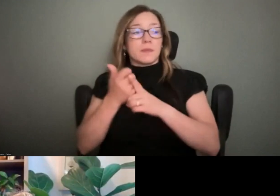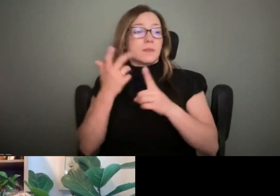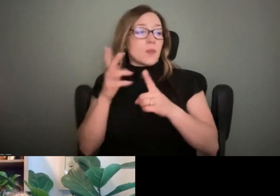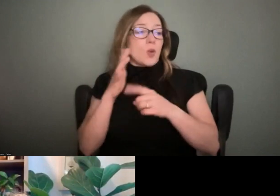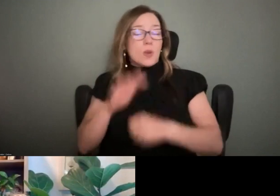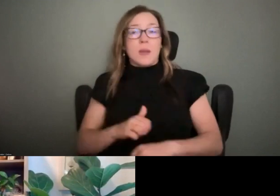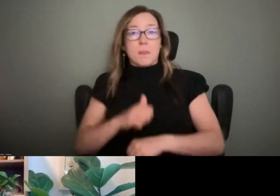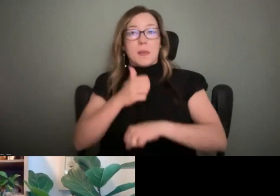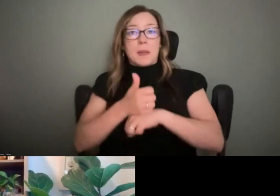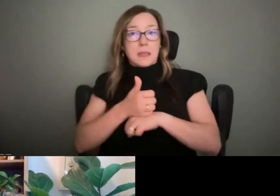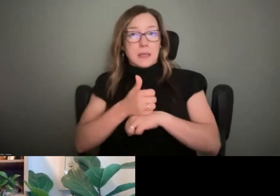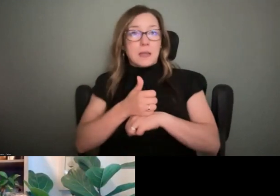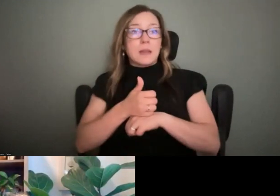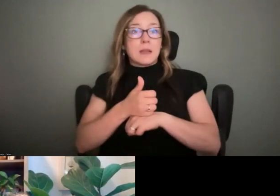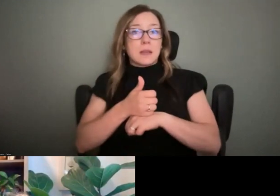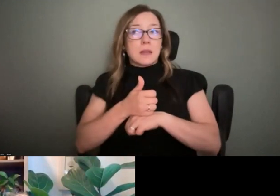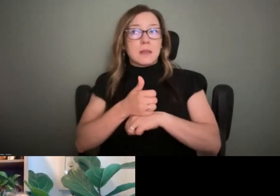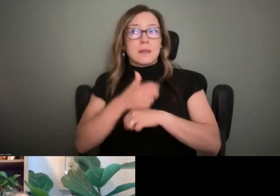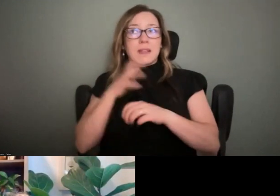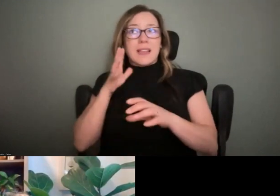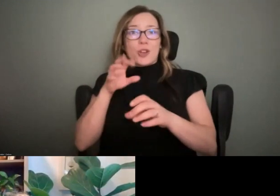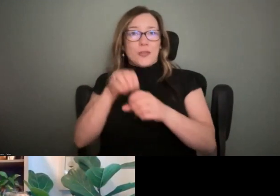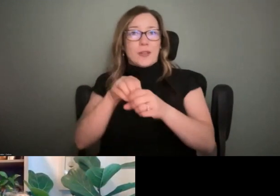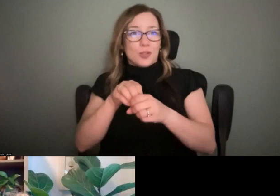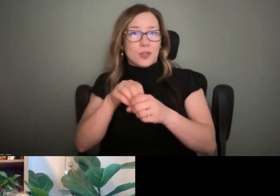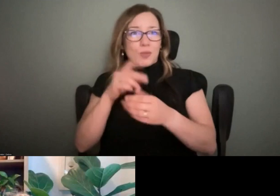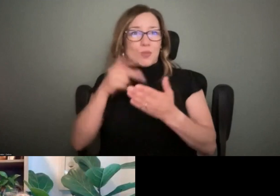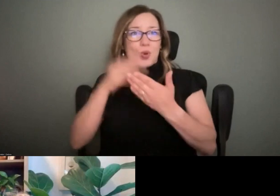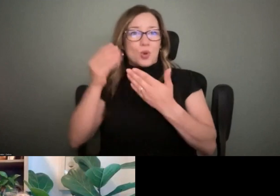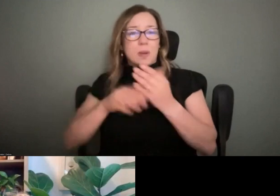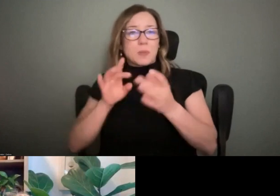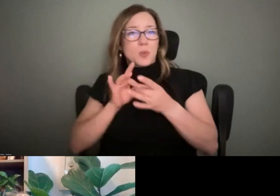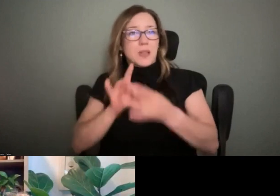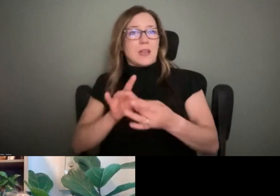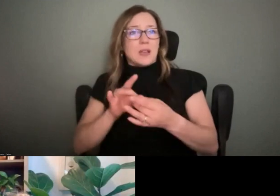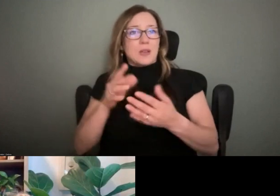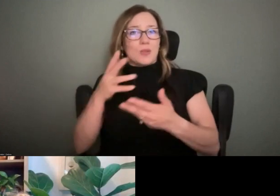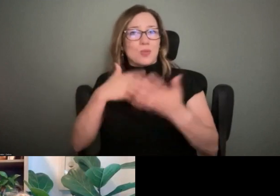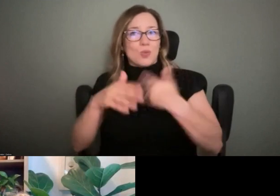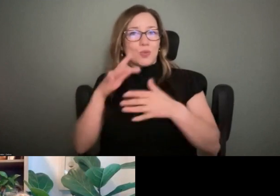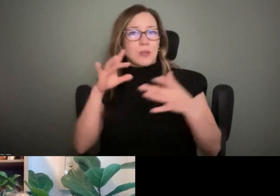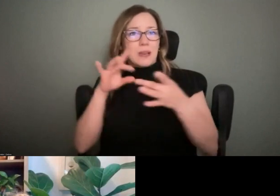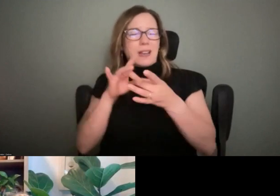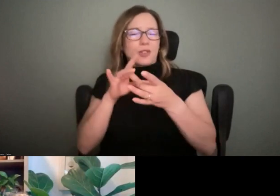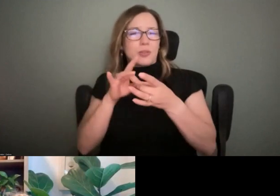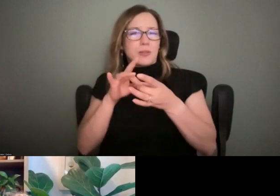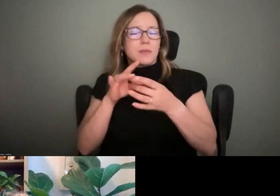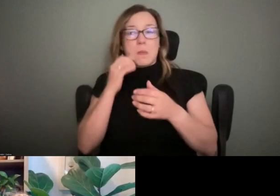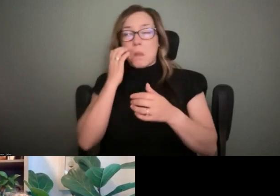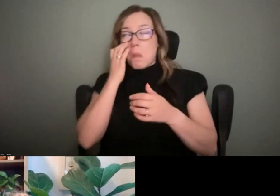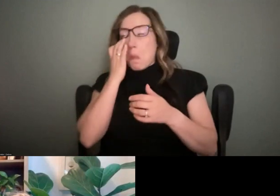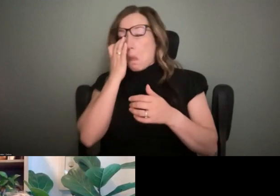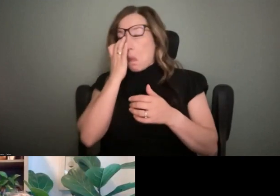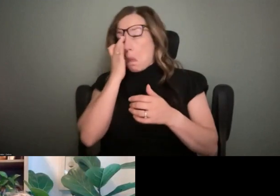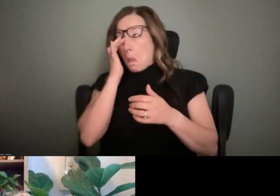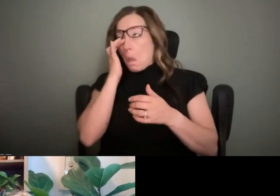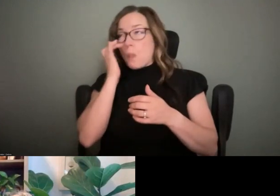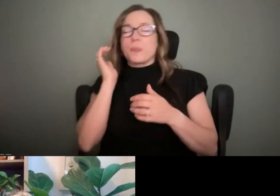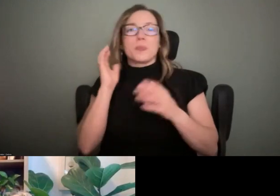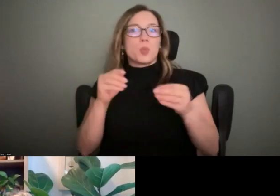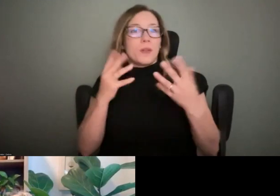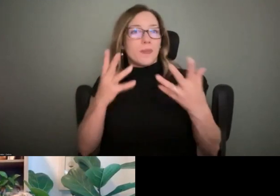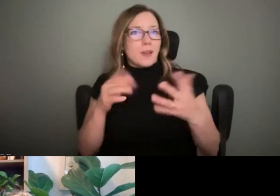implementing interventions or programs related to social connection and engagement. And we're giving them access to this